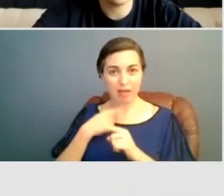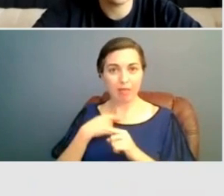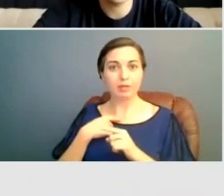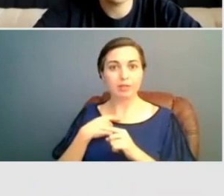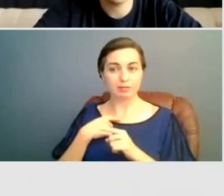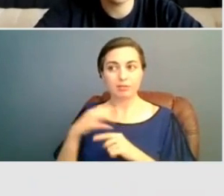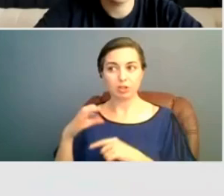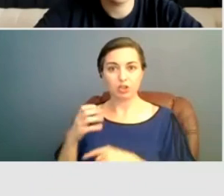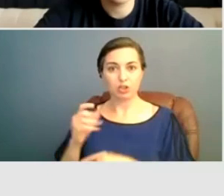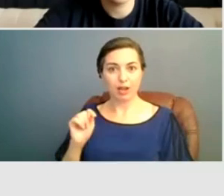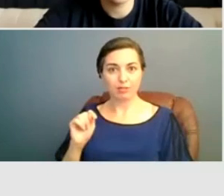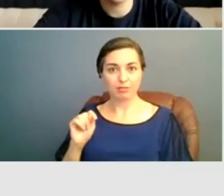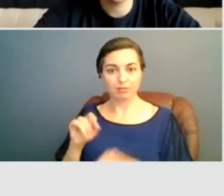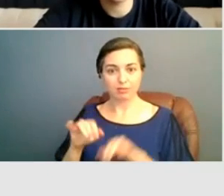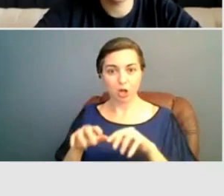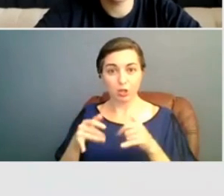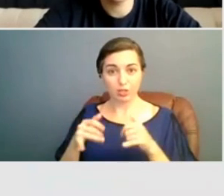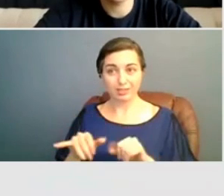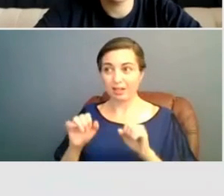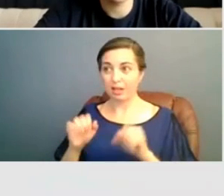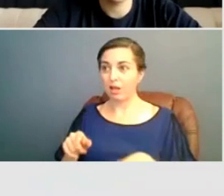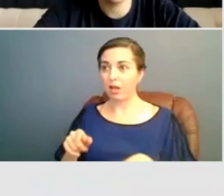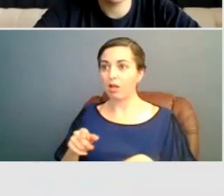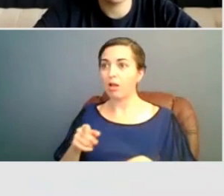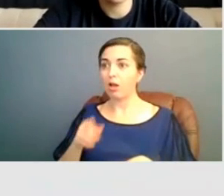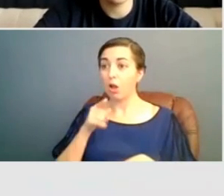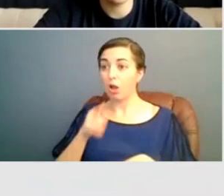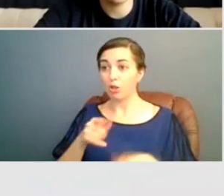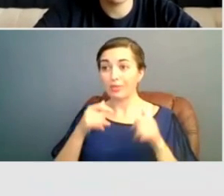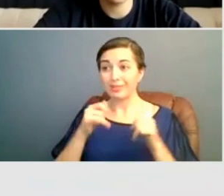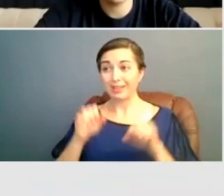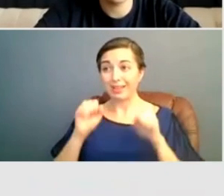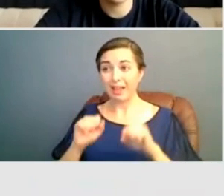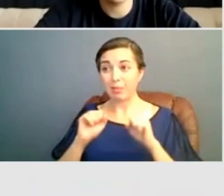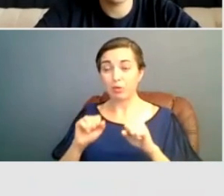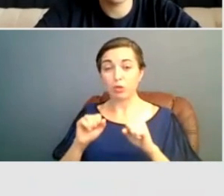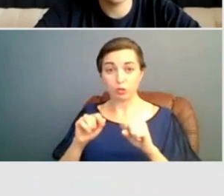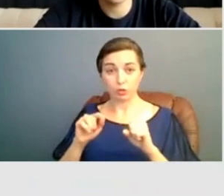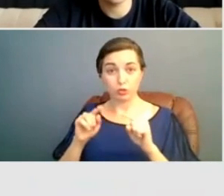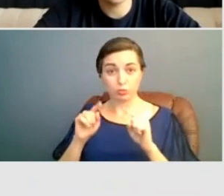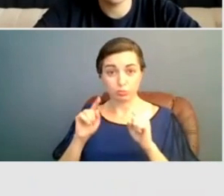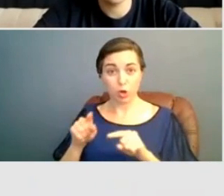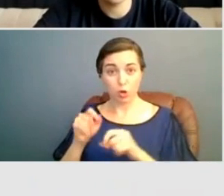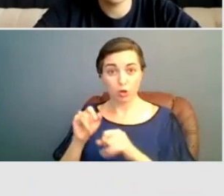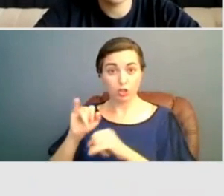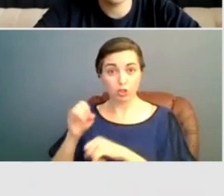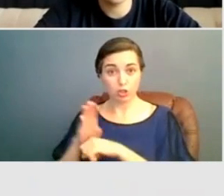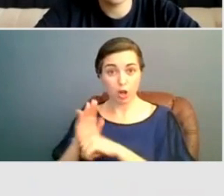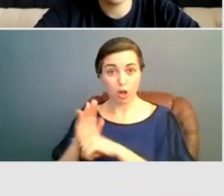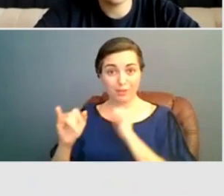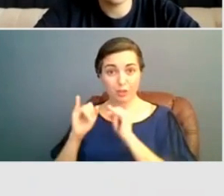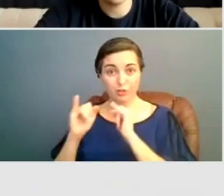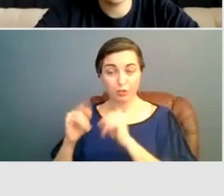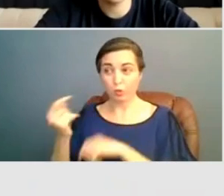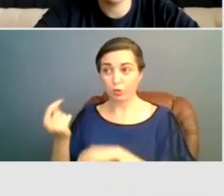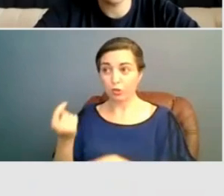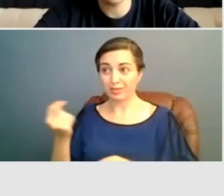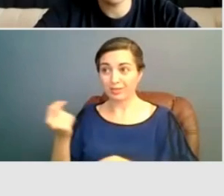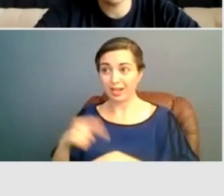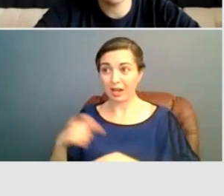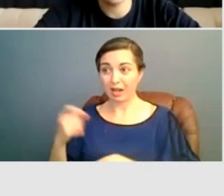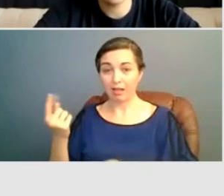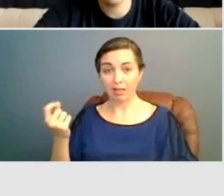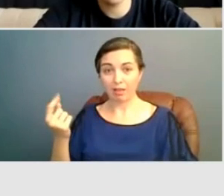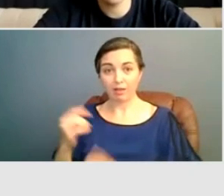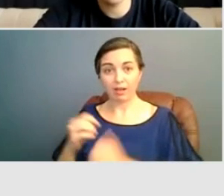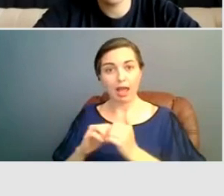Are you still able to make the job interview on Tuesday at 11? How would you respond to that with proper